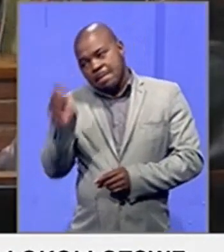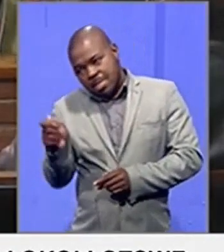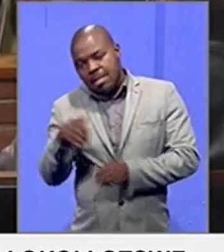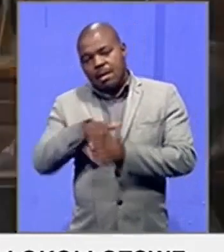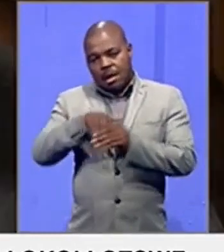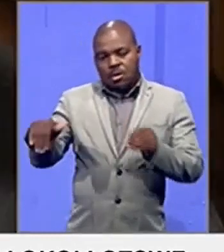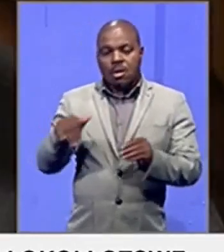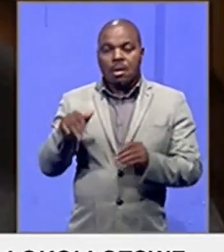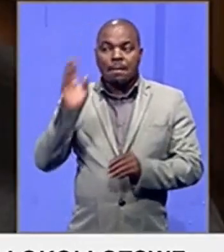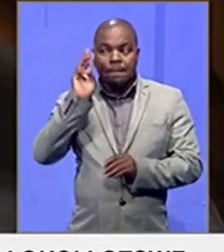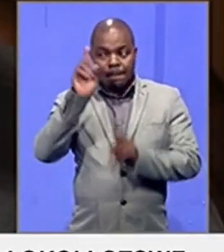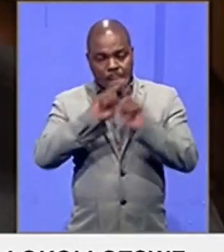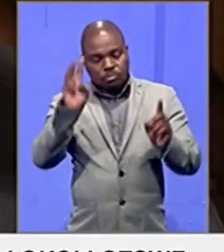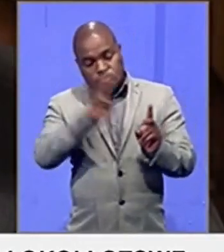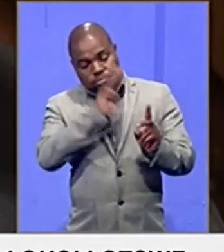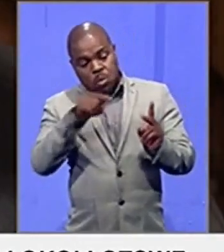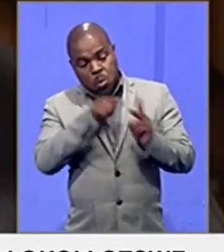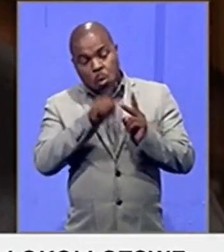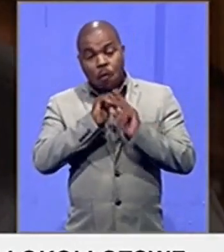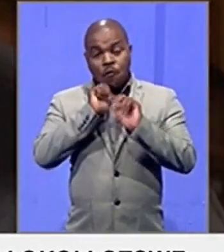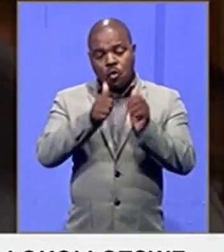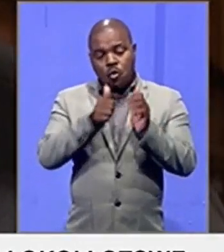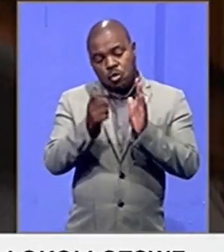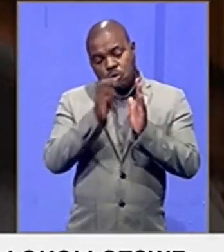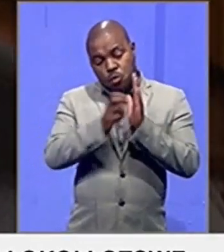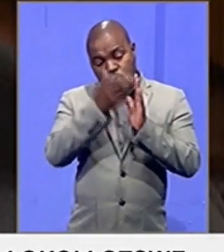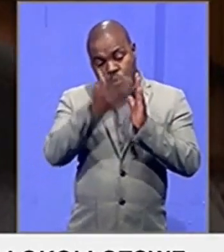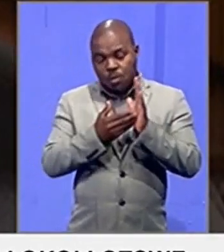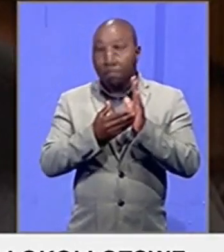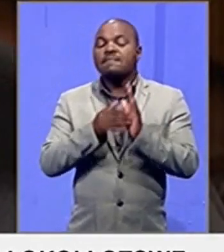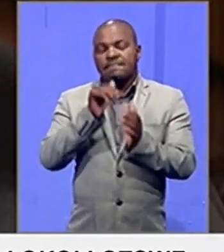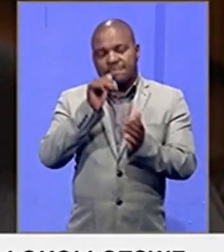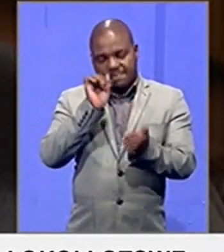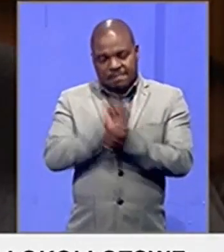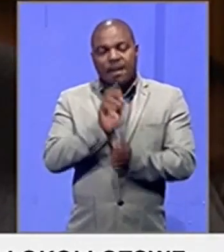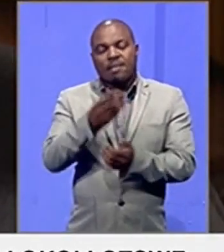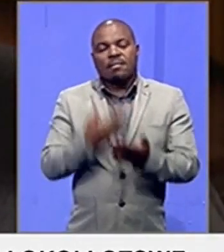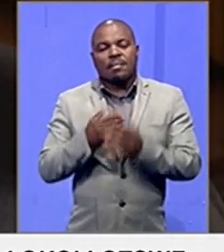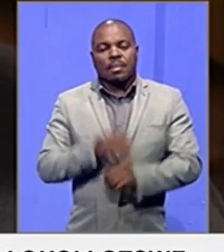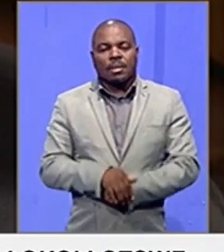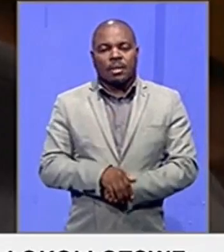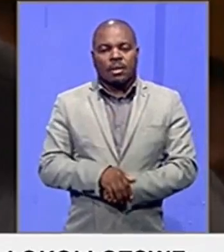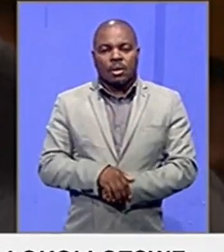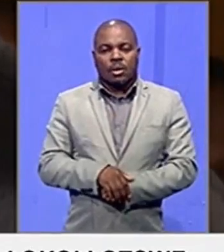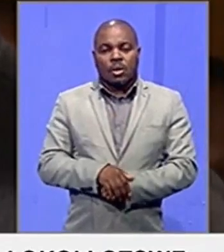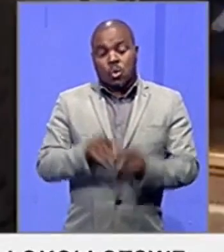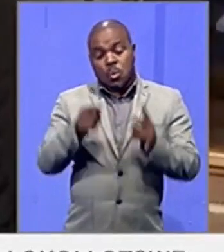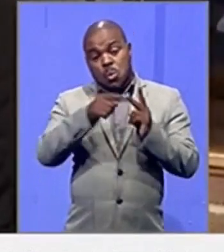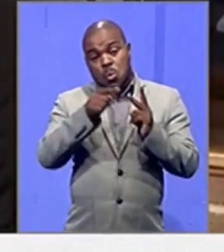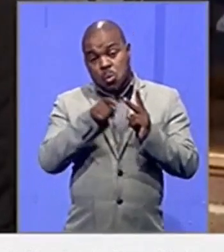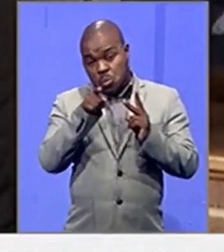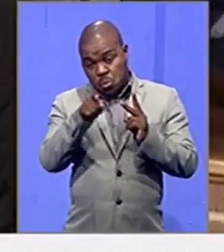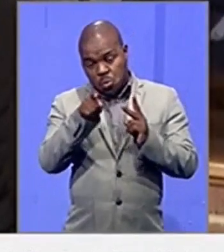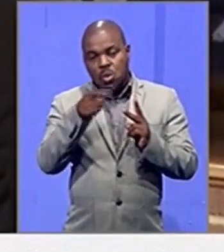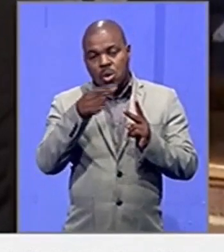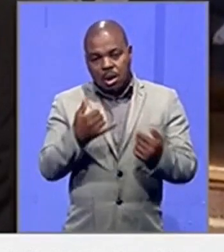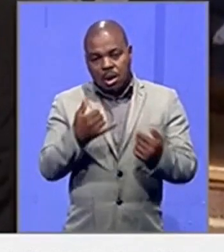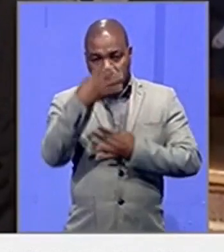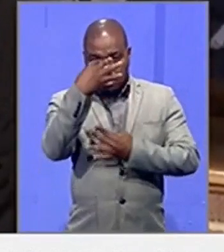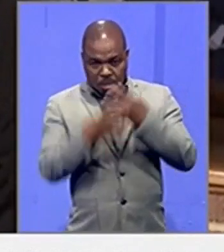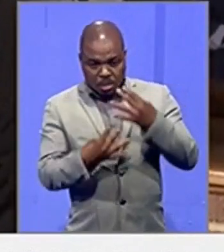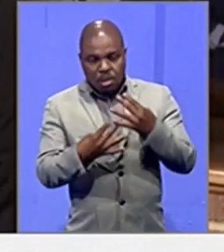bail o tla tshwarwa gape. Accused number 2, you are in custody. You are admitted to a